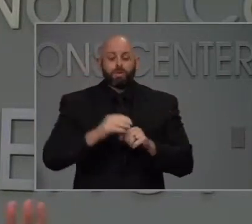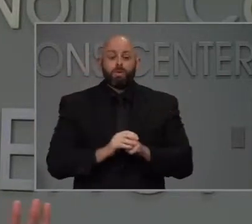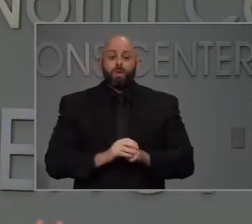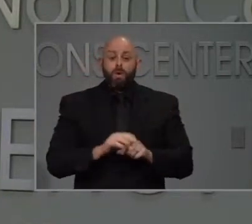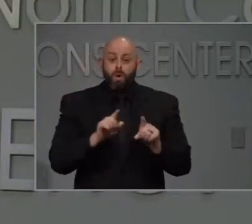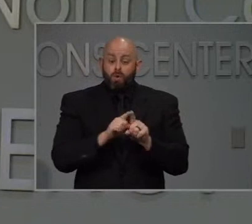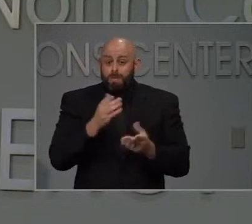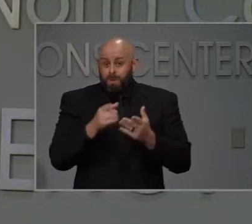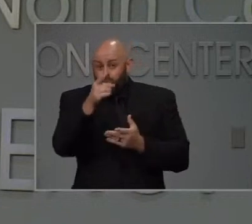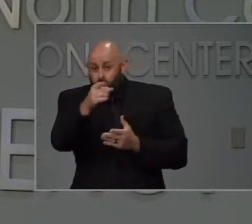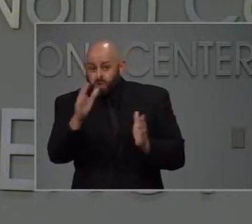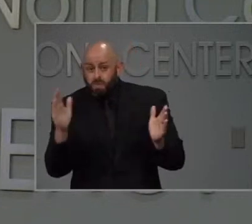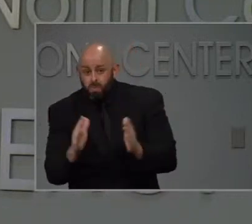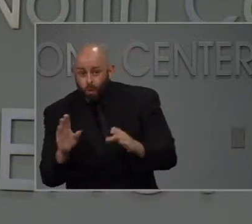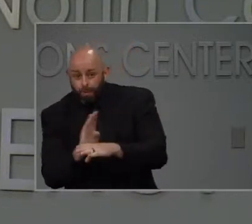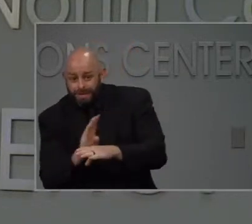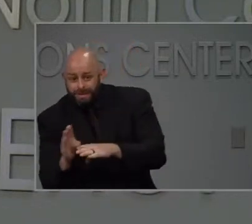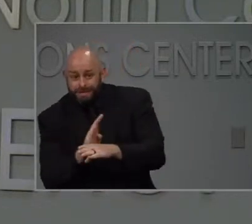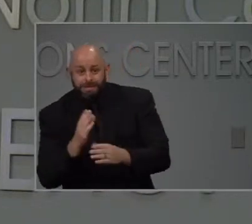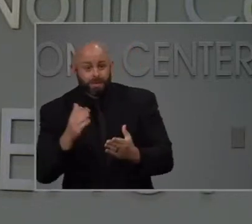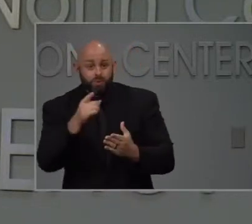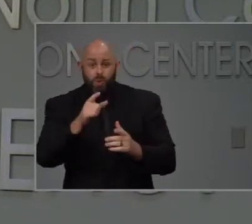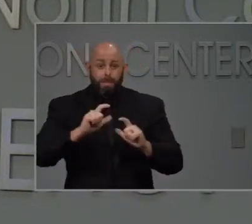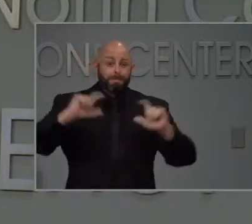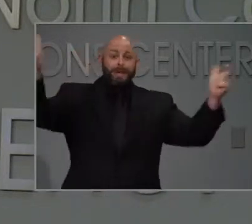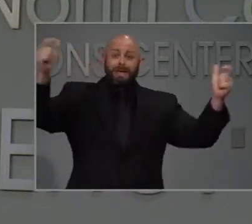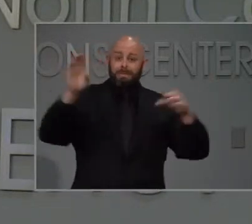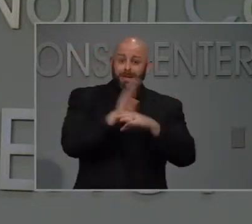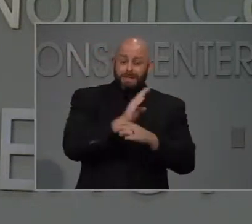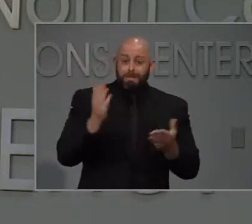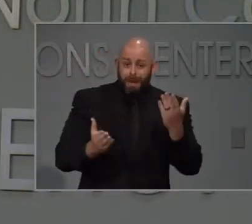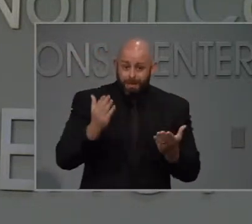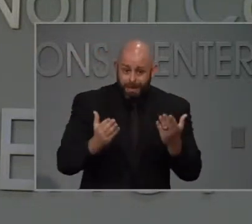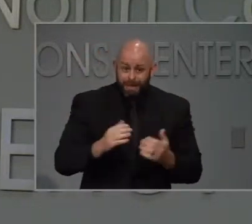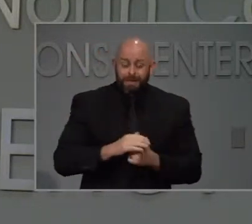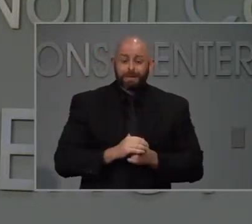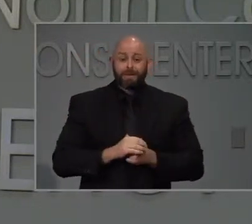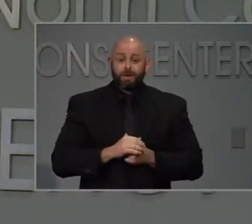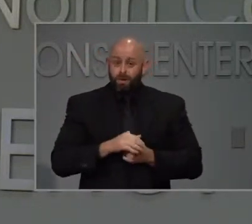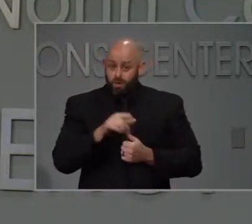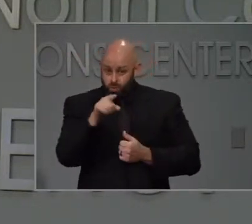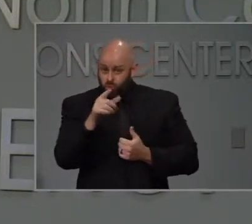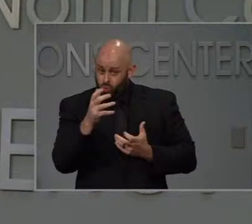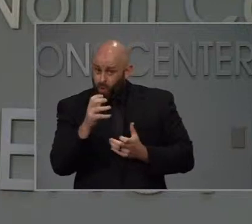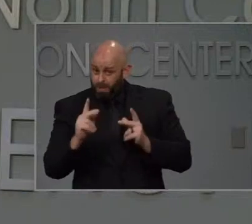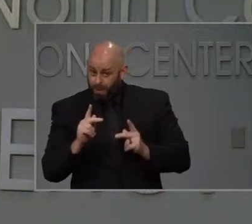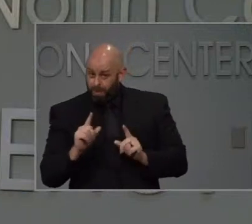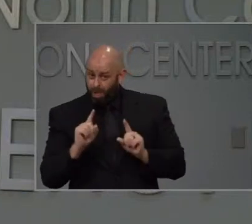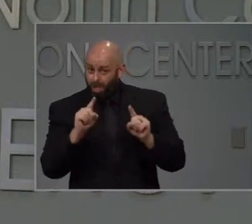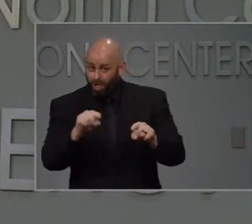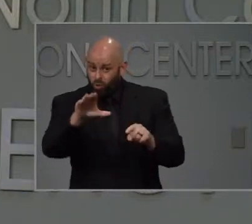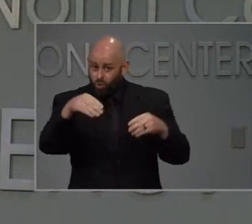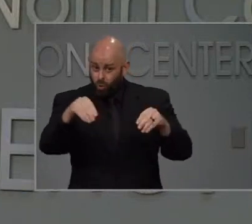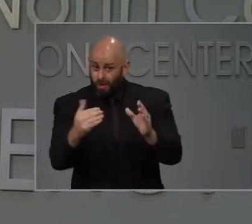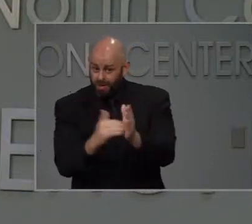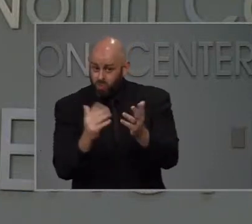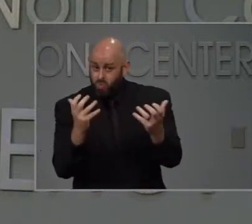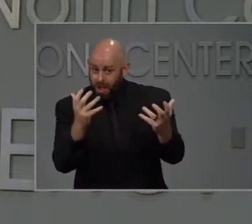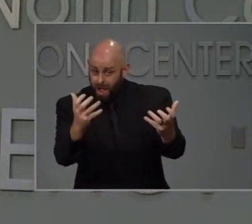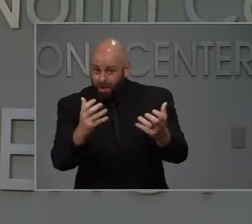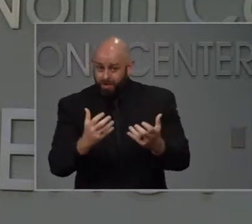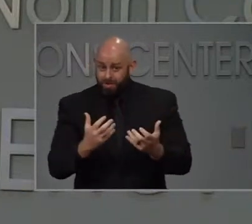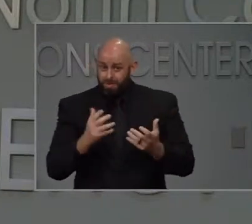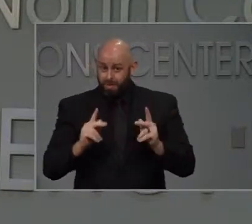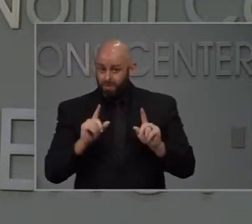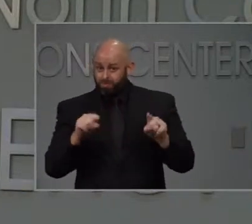businesses, large businesses, in order to be able to get people to come back to your retail establishment, you're going to have